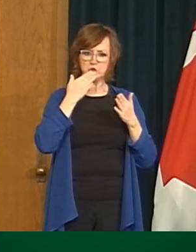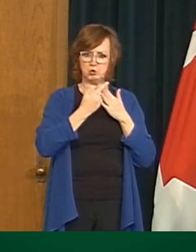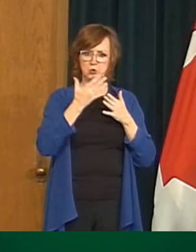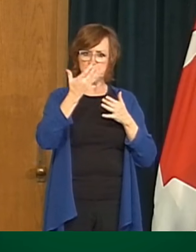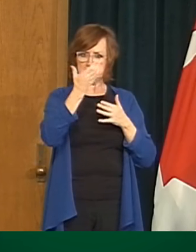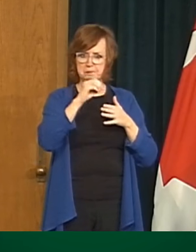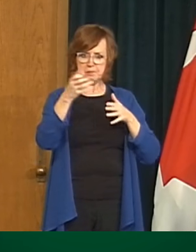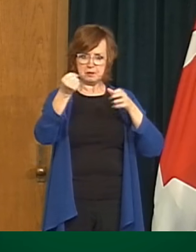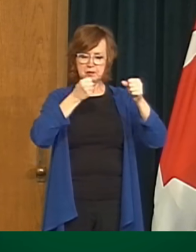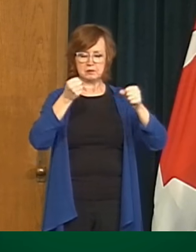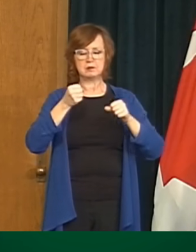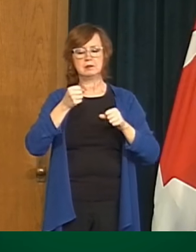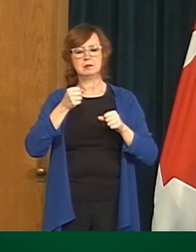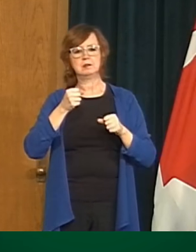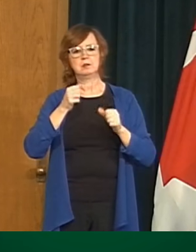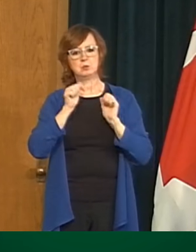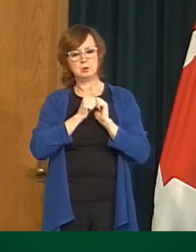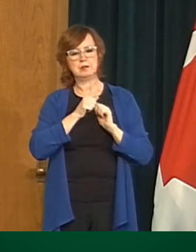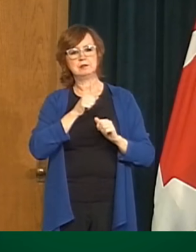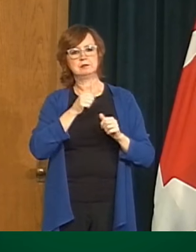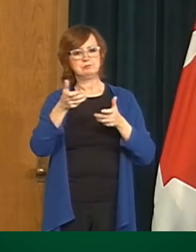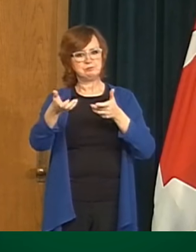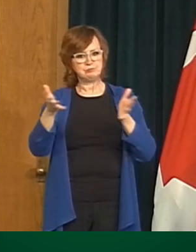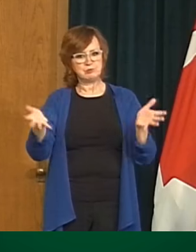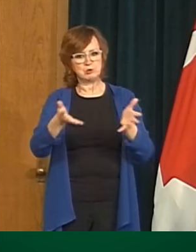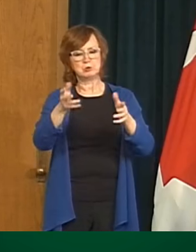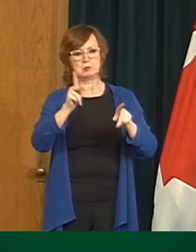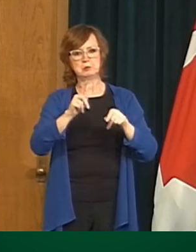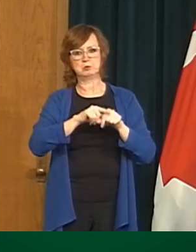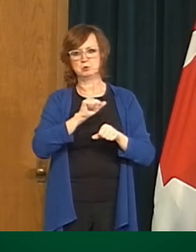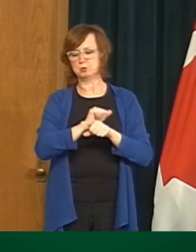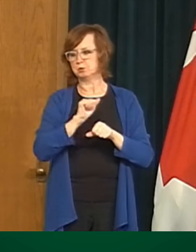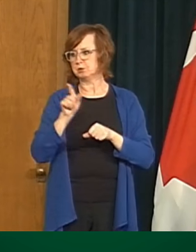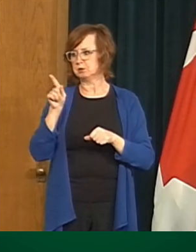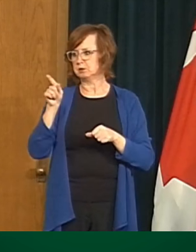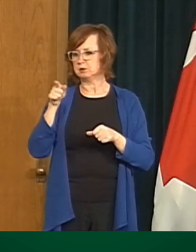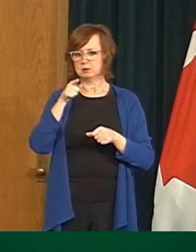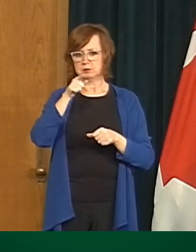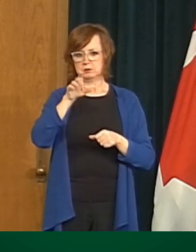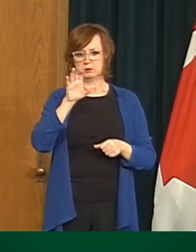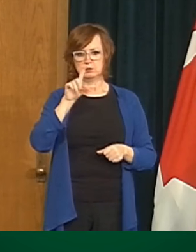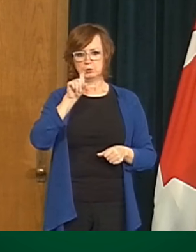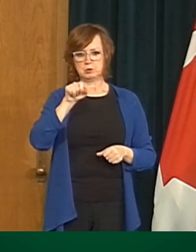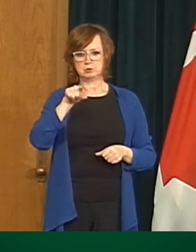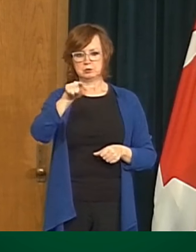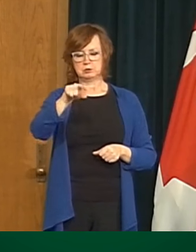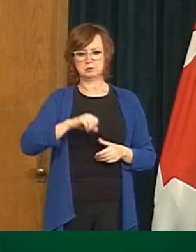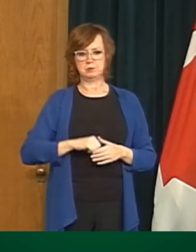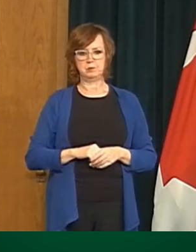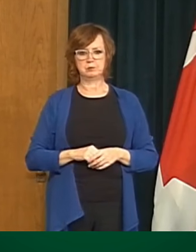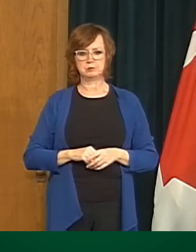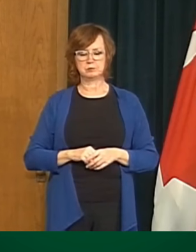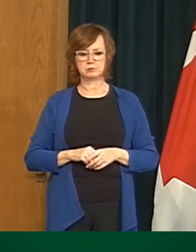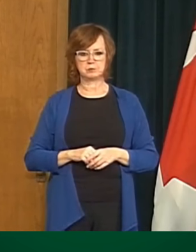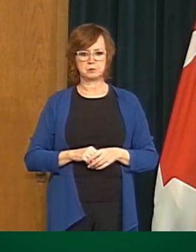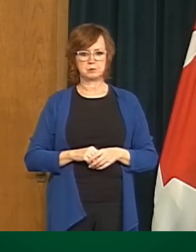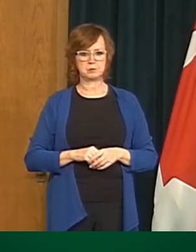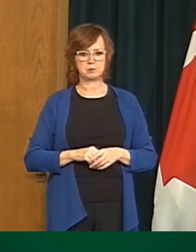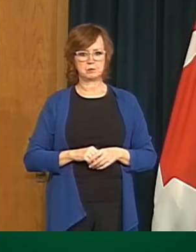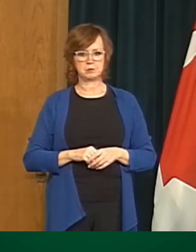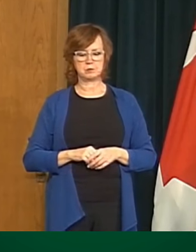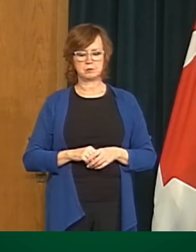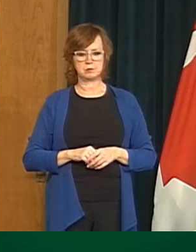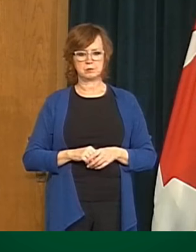respective provincial employees to work. We'll take our next question from the room. Steph? Yeah, to the Premier, will you